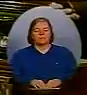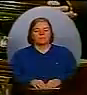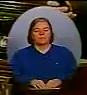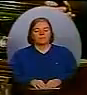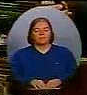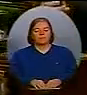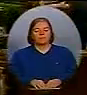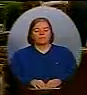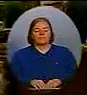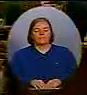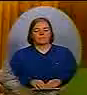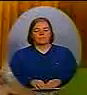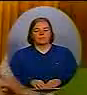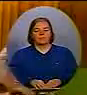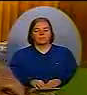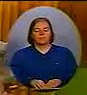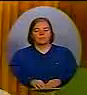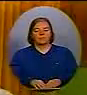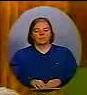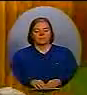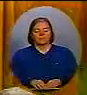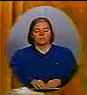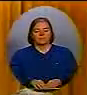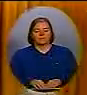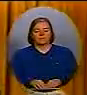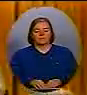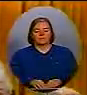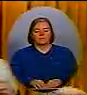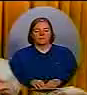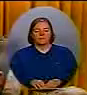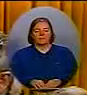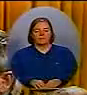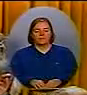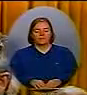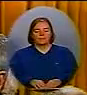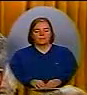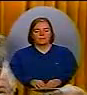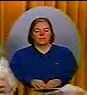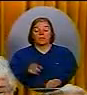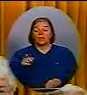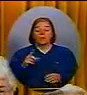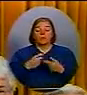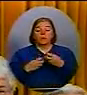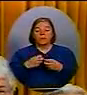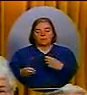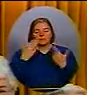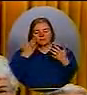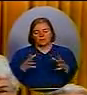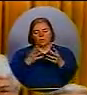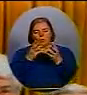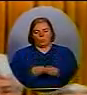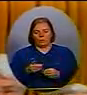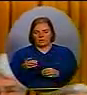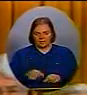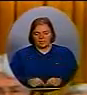James Bay. Thank you. My honourable colleague's problem is he can't count. He produced some checks, but we were talking about the 11 checks.